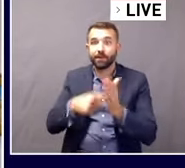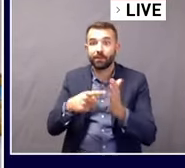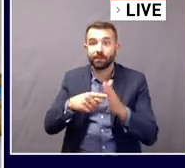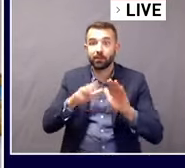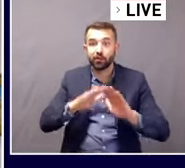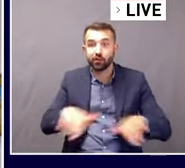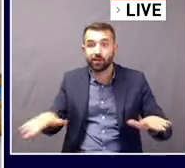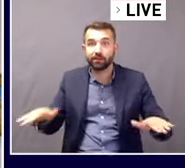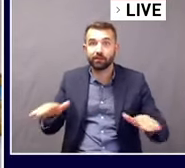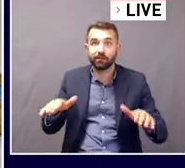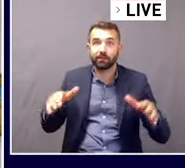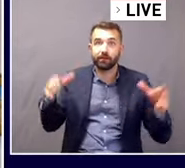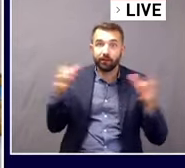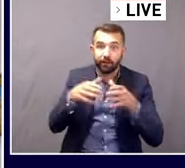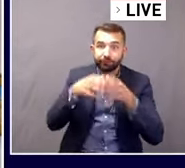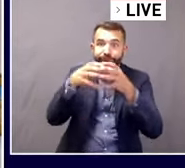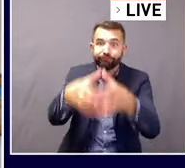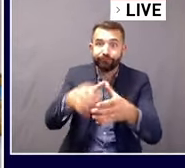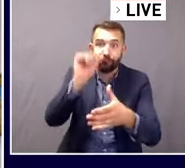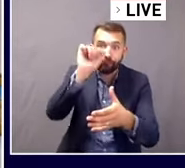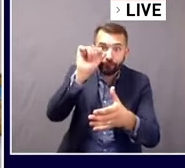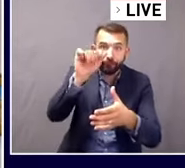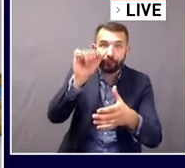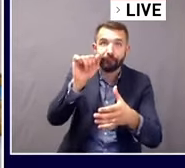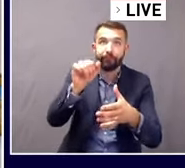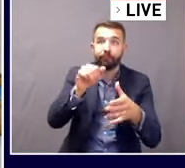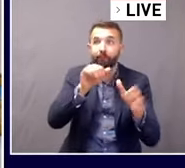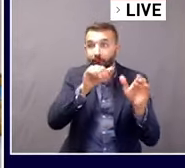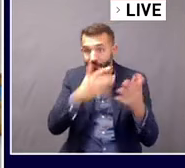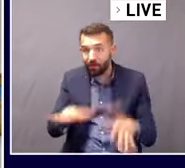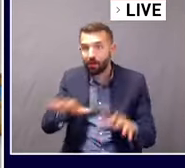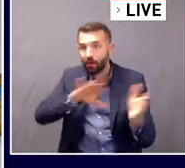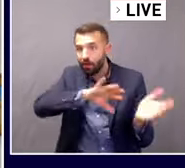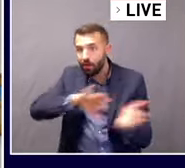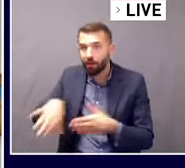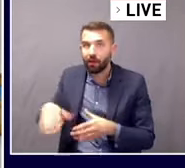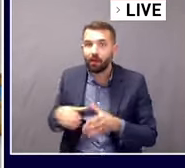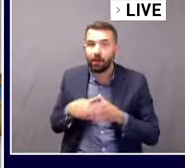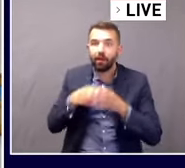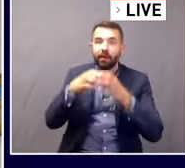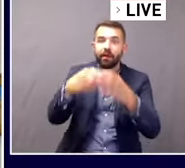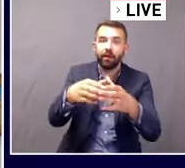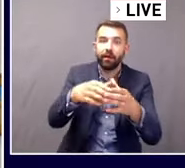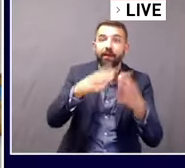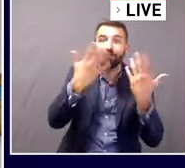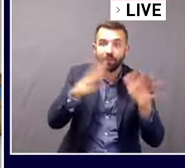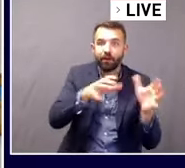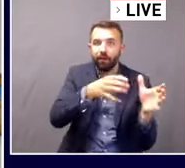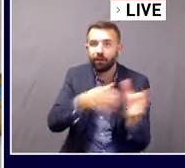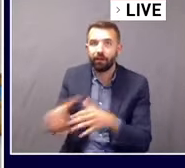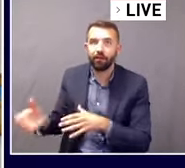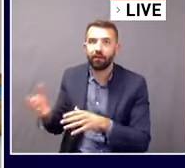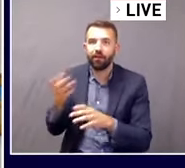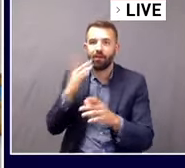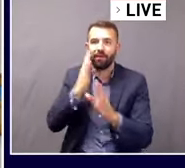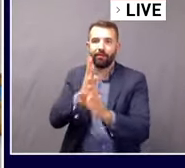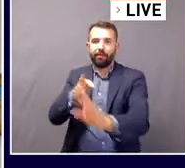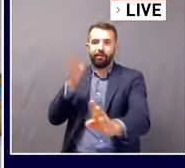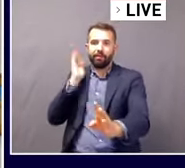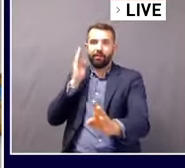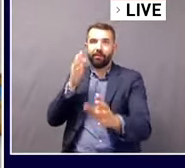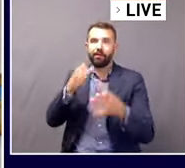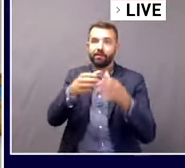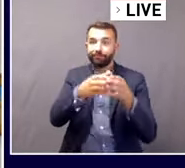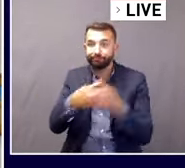adults who don't live together, for example, to reduce the risk of transmission. Making sure that folks aren't crowded up